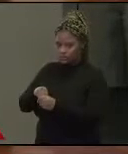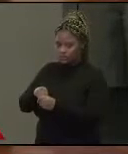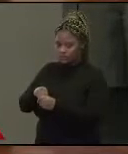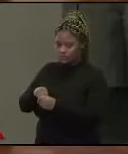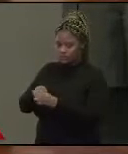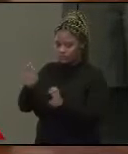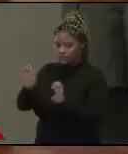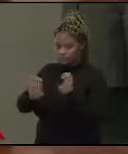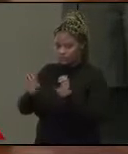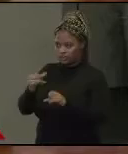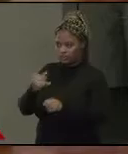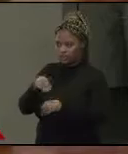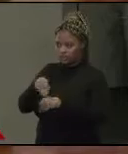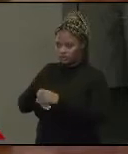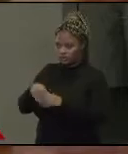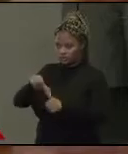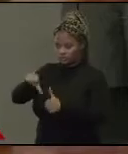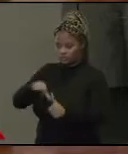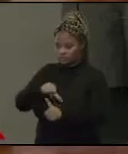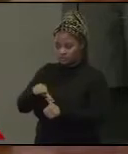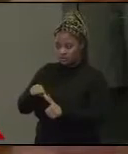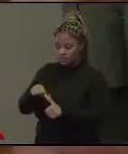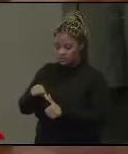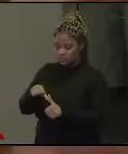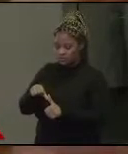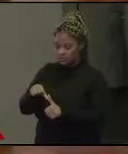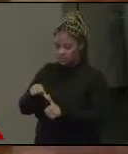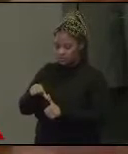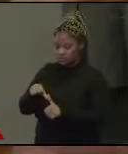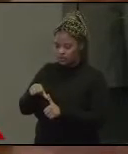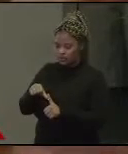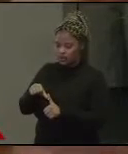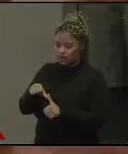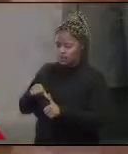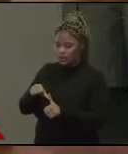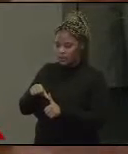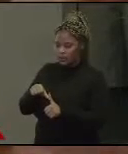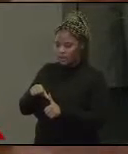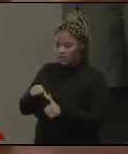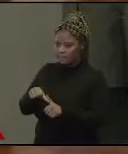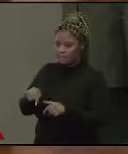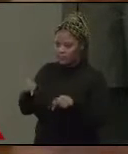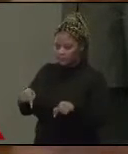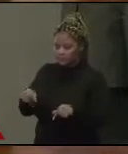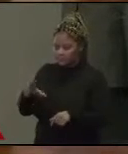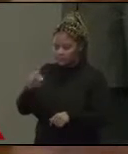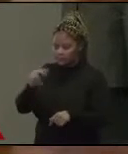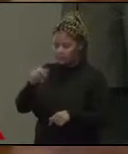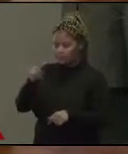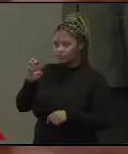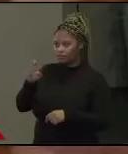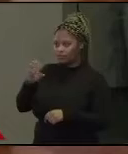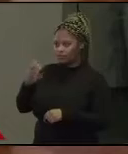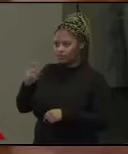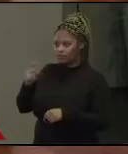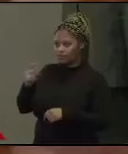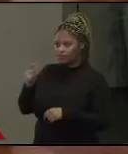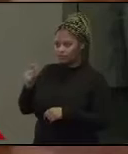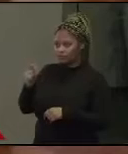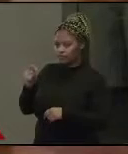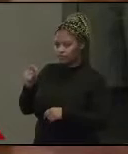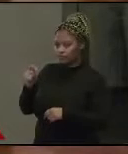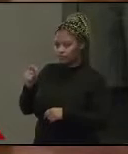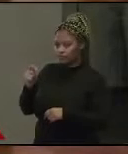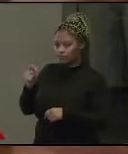mainly being about the construction of more housing units. It is in this context that in the post-policy speech